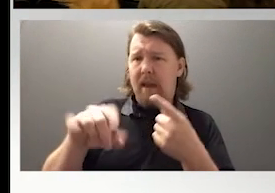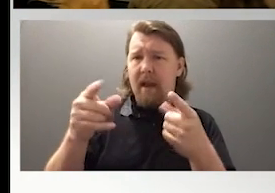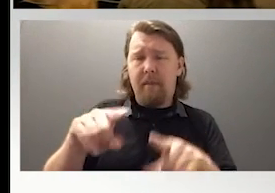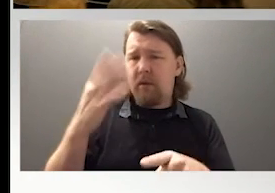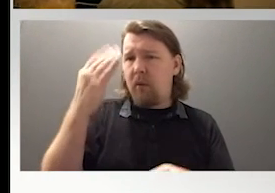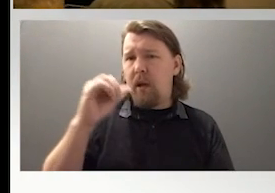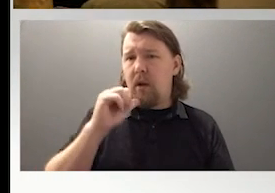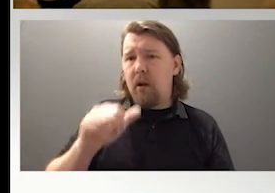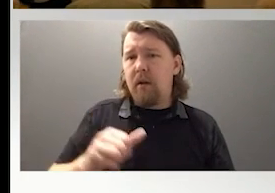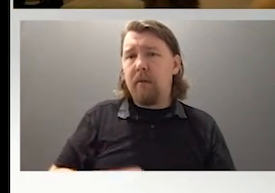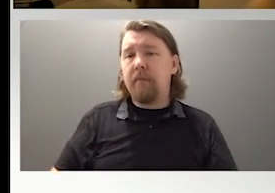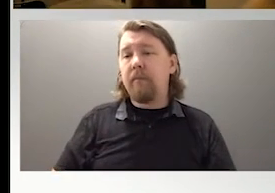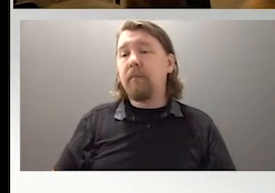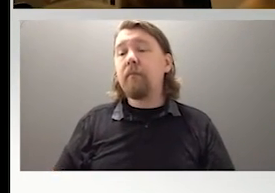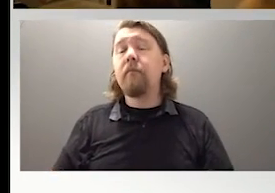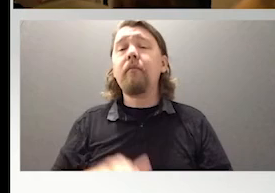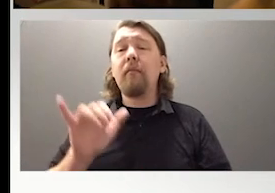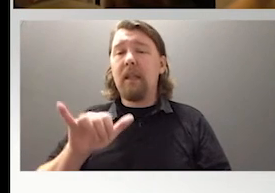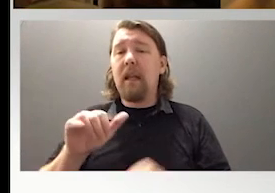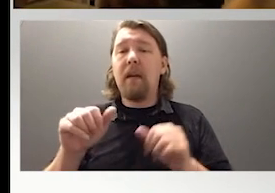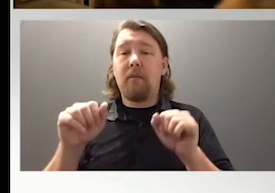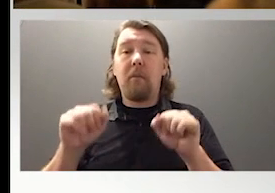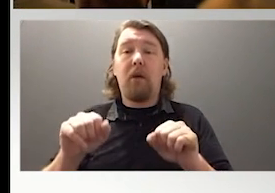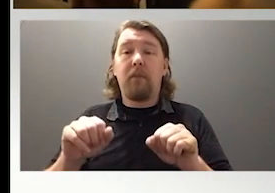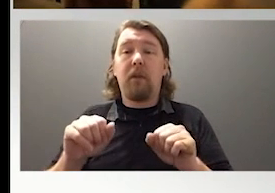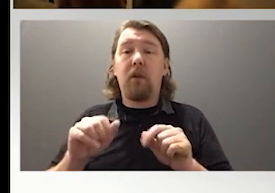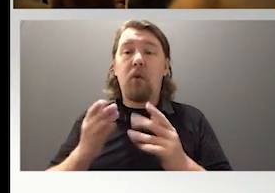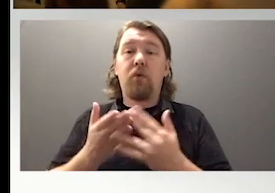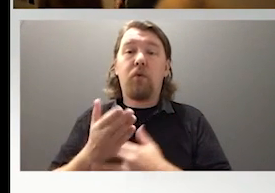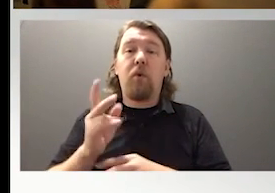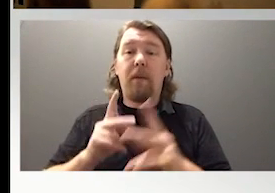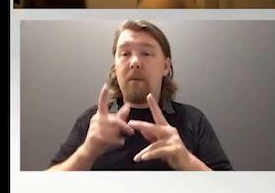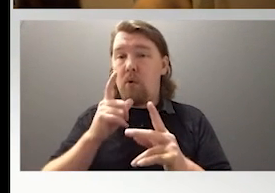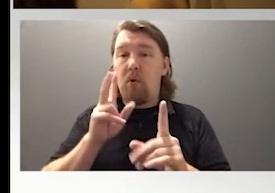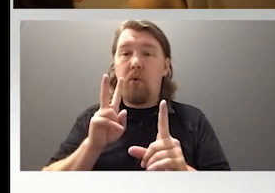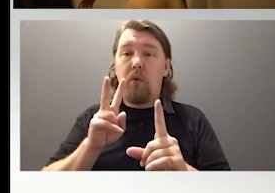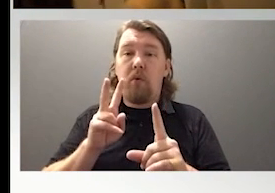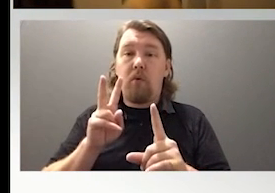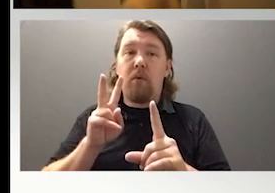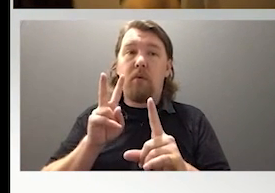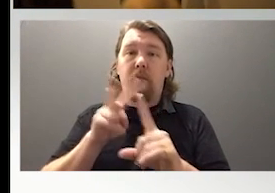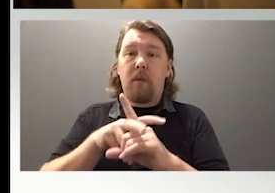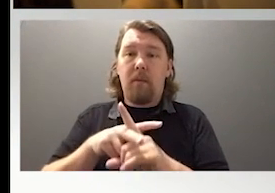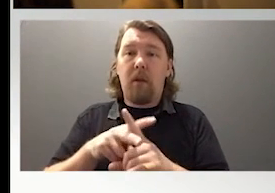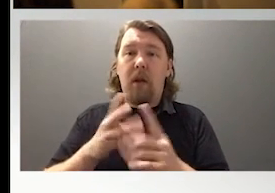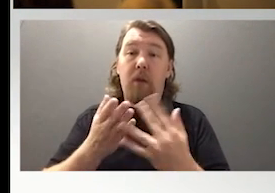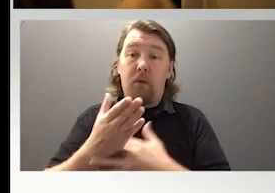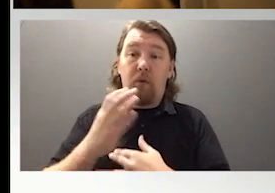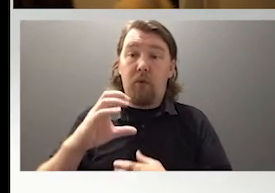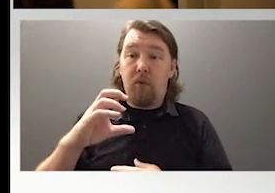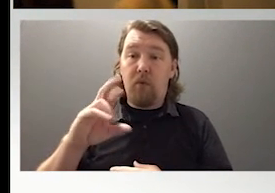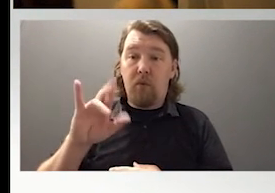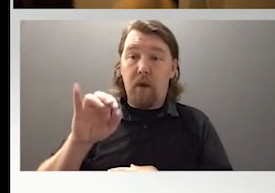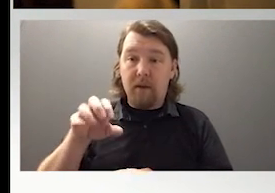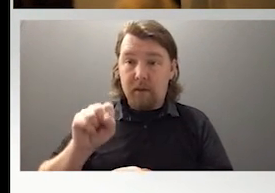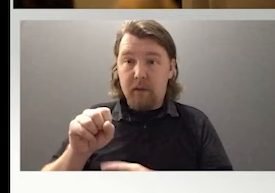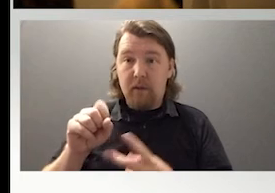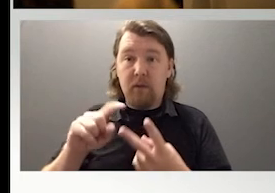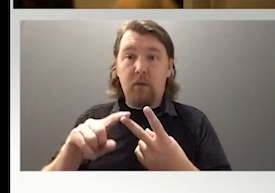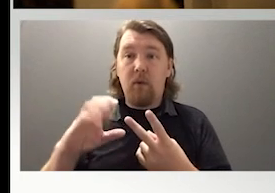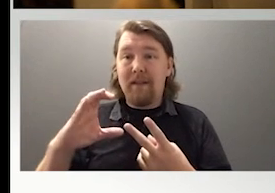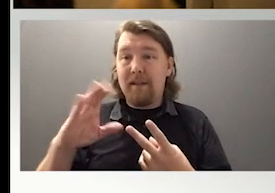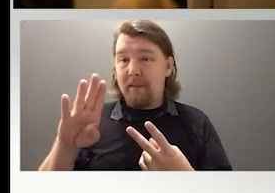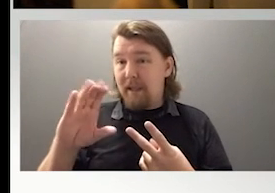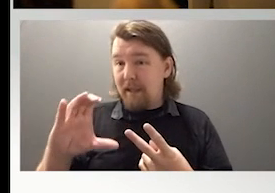Well, that possibly goes through people who enroll on the waiver through crisis or through the CBC or, you know,